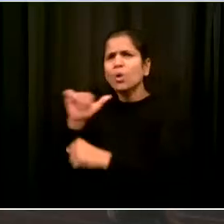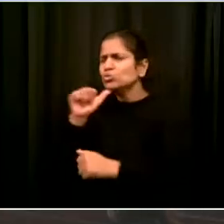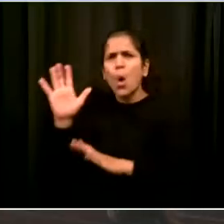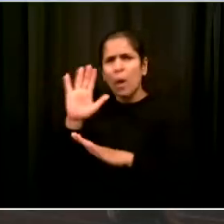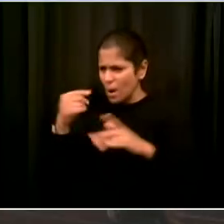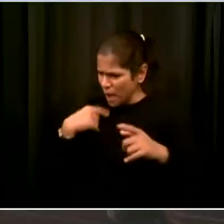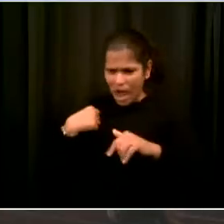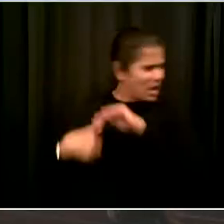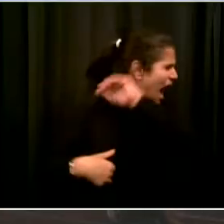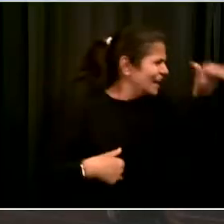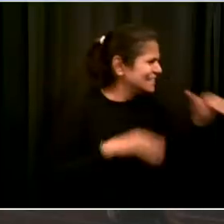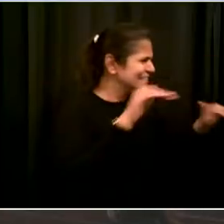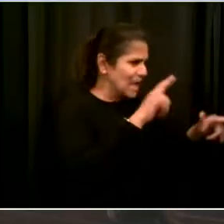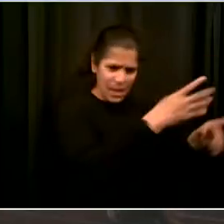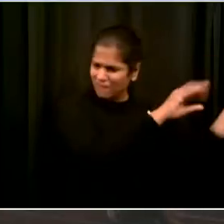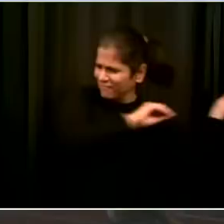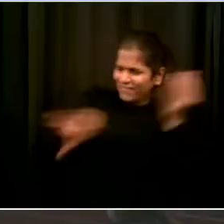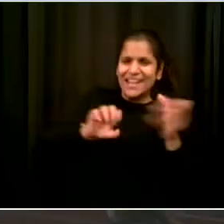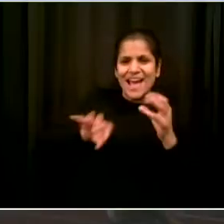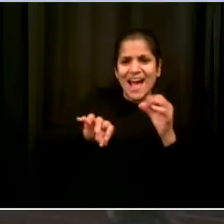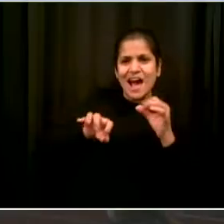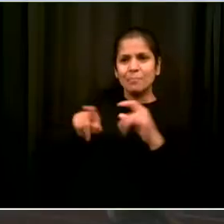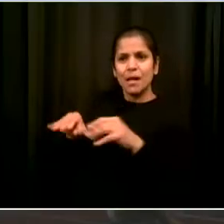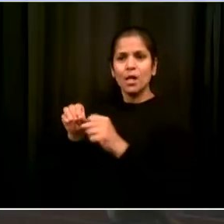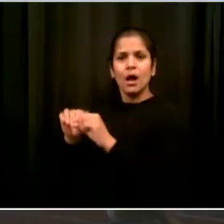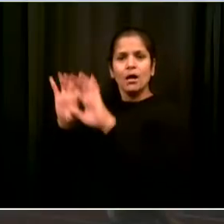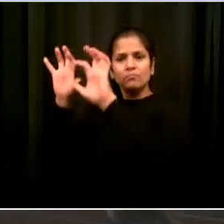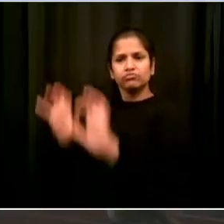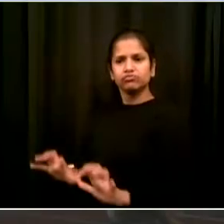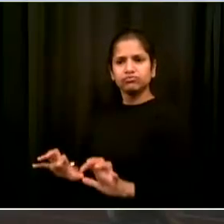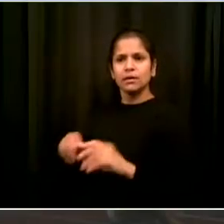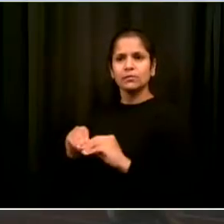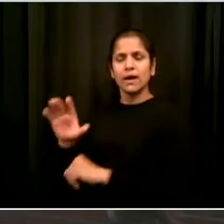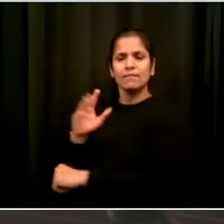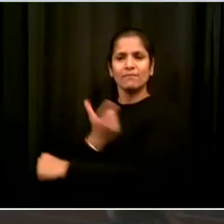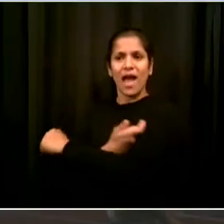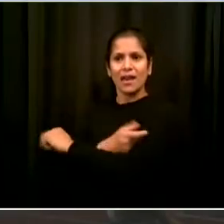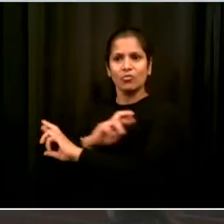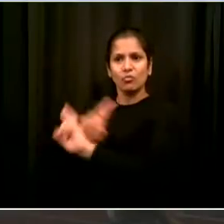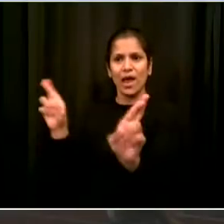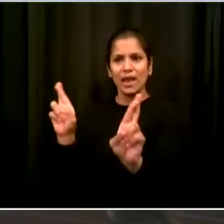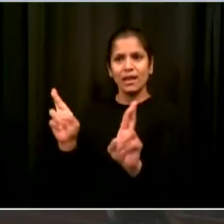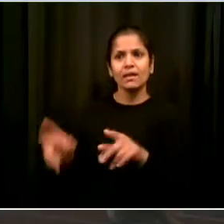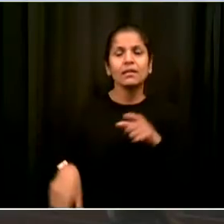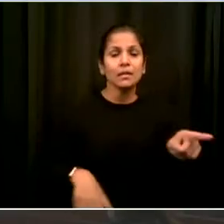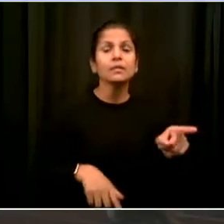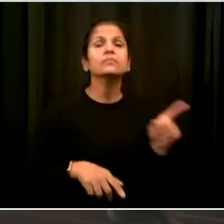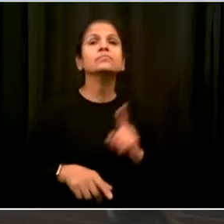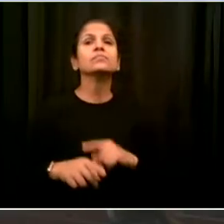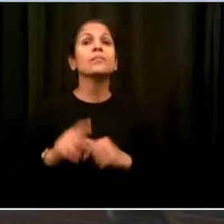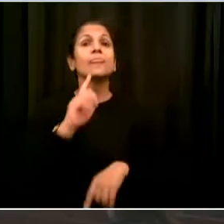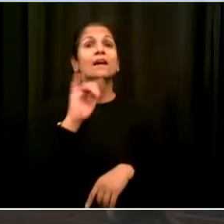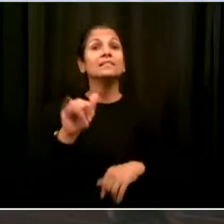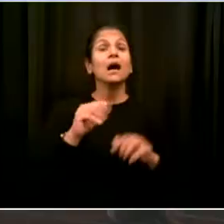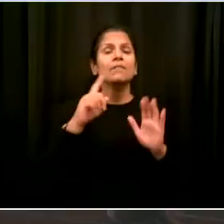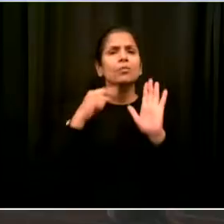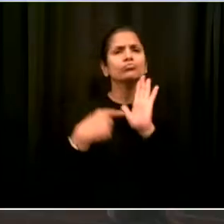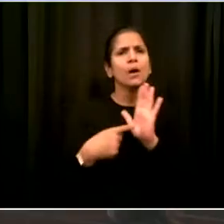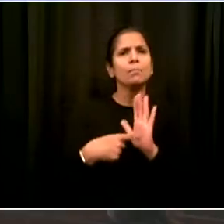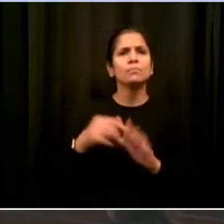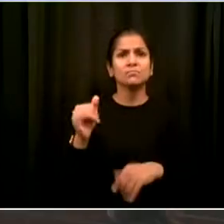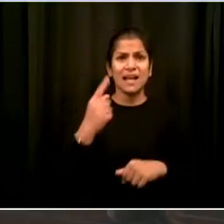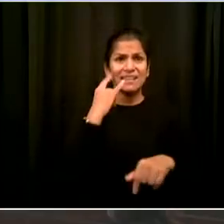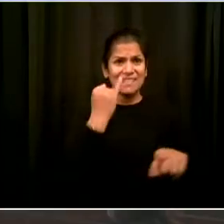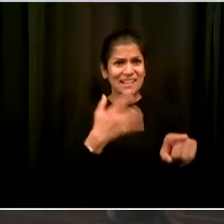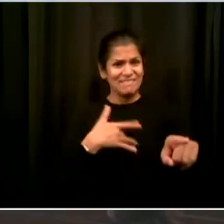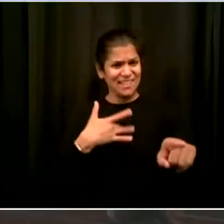to identify certain communities where trust in the vaccine might be low. We would shift resources and work directly with trusted community voices to not